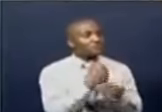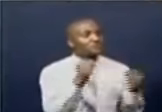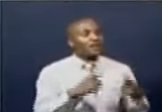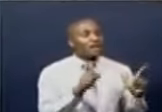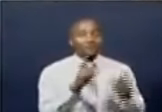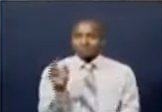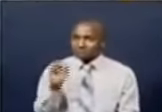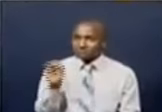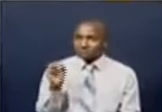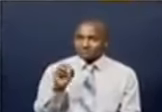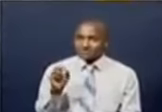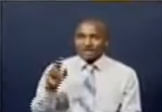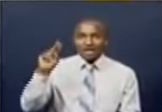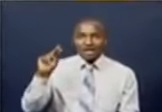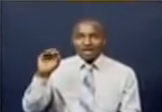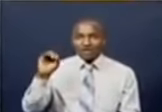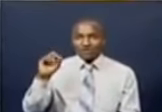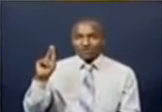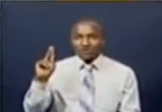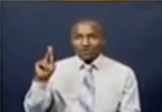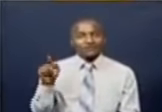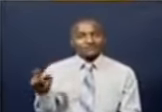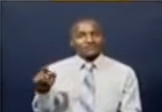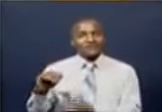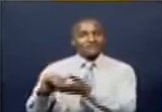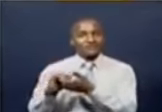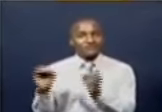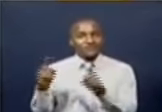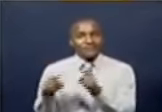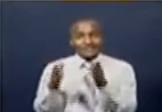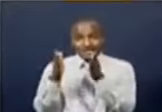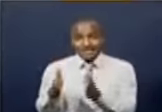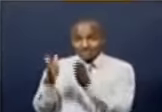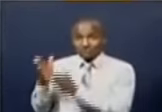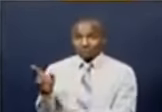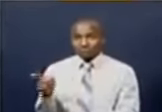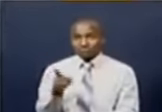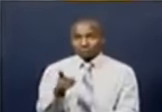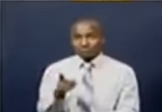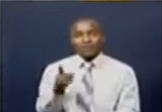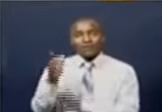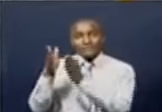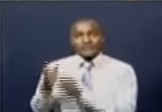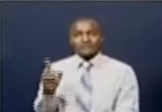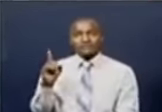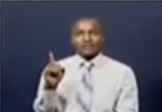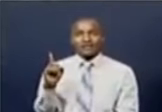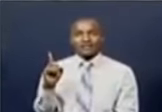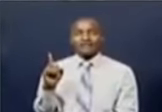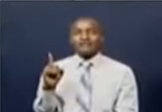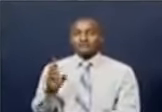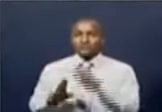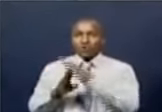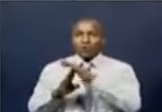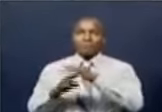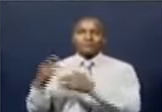not take NOC as a federation, but mm-hmm. you need to, it boils down to individual mm-hmm. capacity. And in this case, it's only one person. The chief demission is responsible for everything.